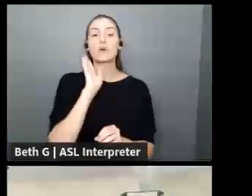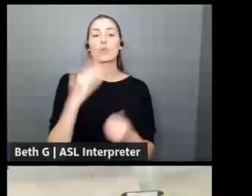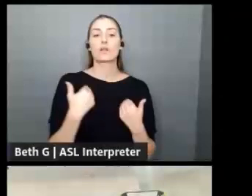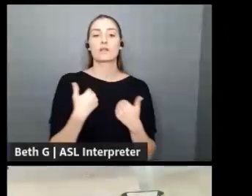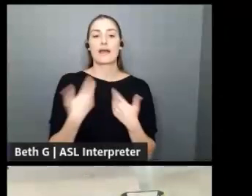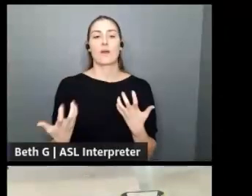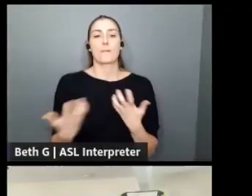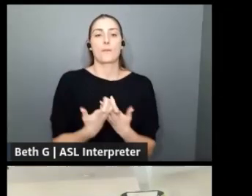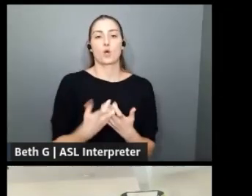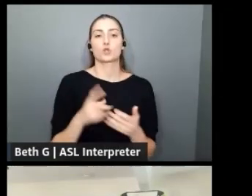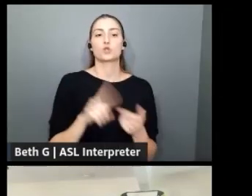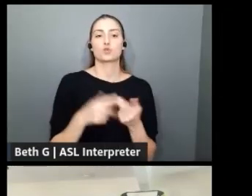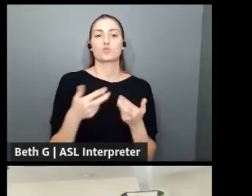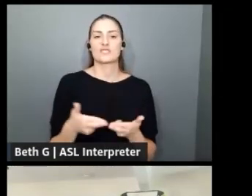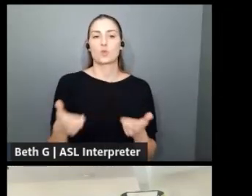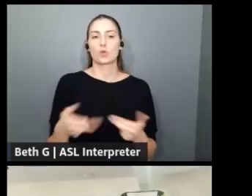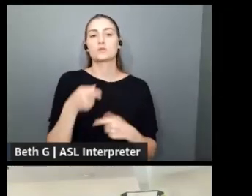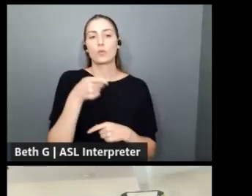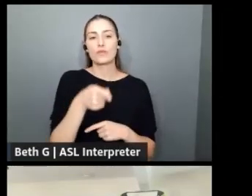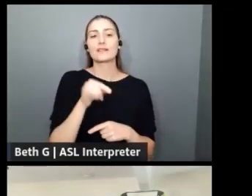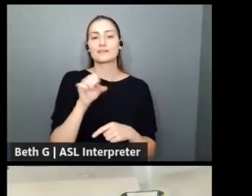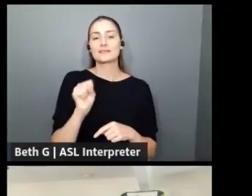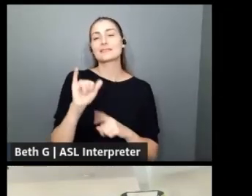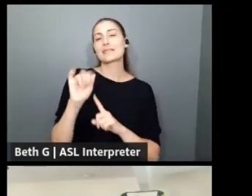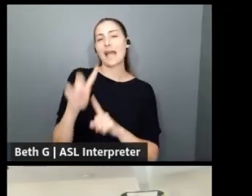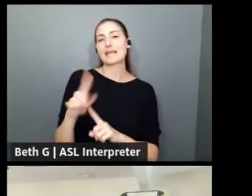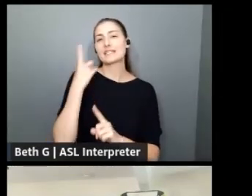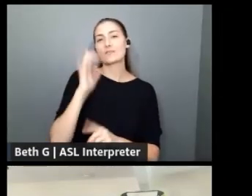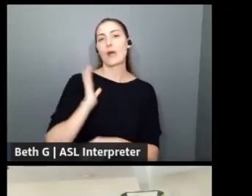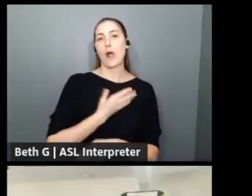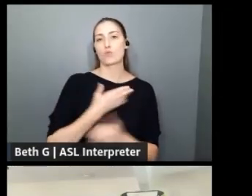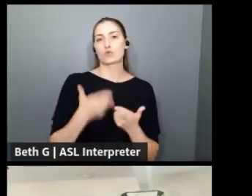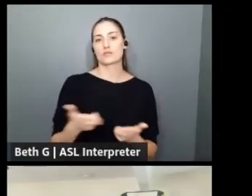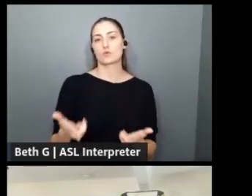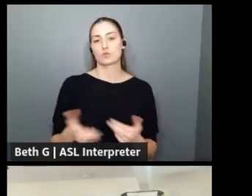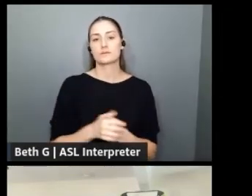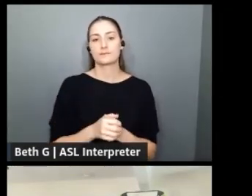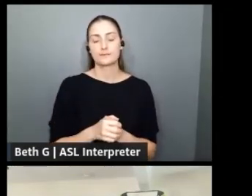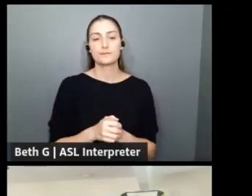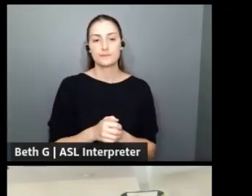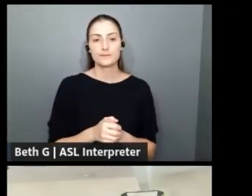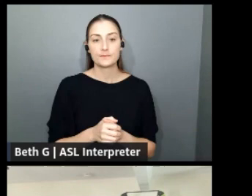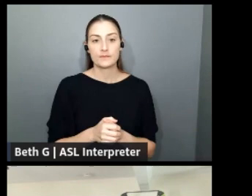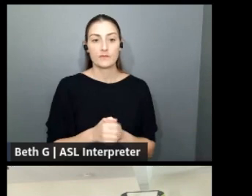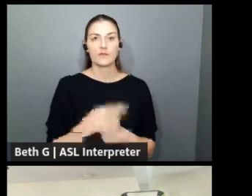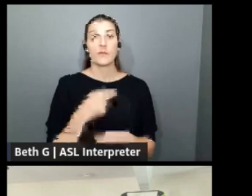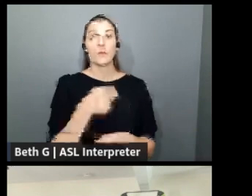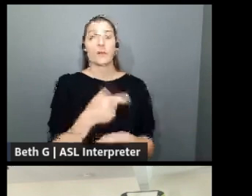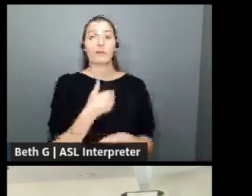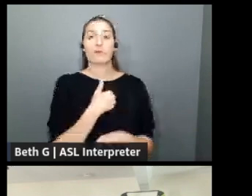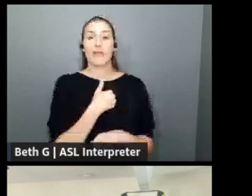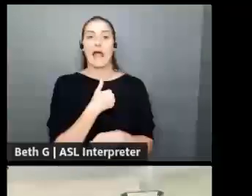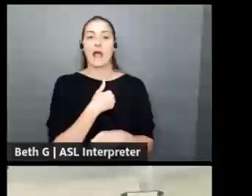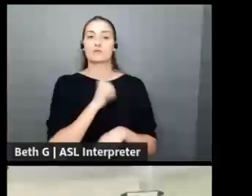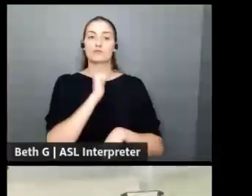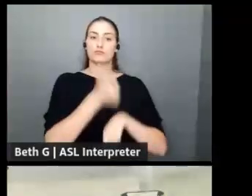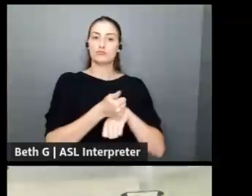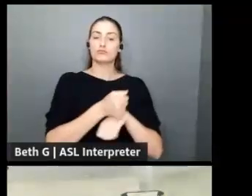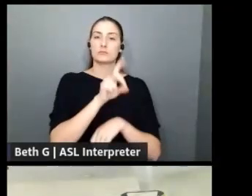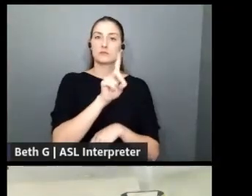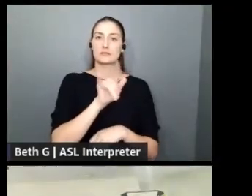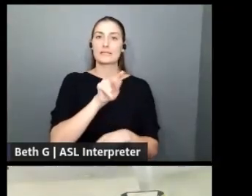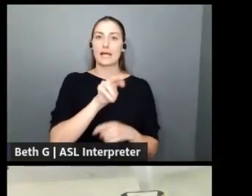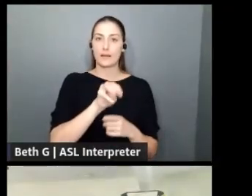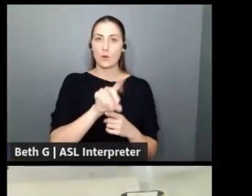going to be the logical ID of our resource, where in this case, we have the prefix DynamoDB. And